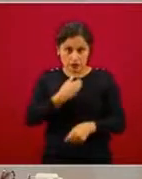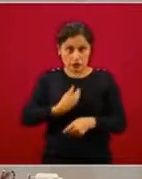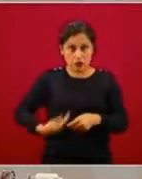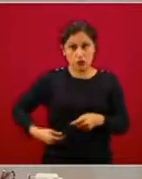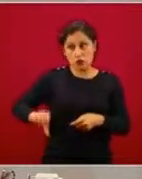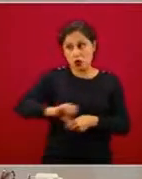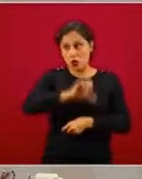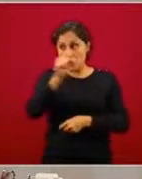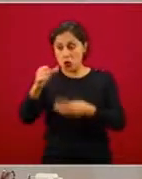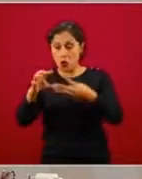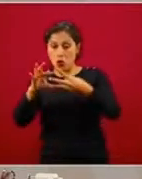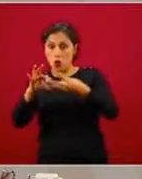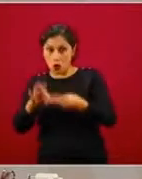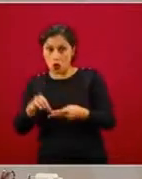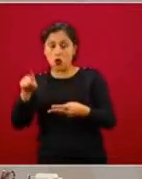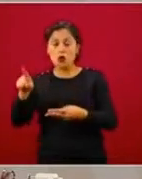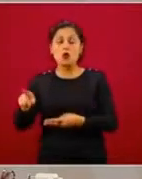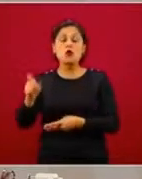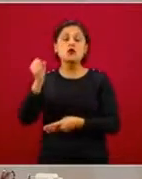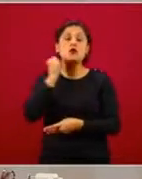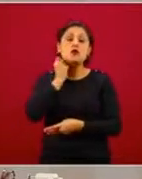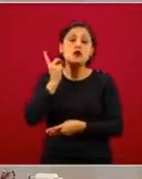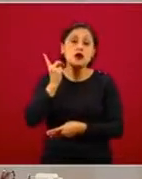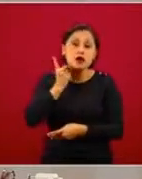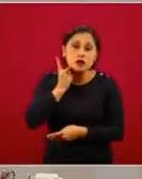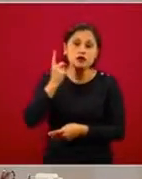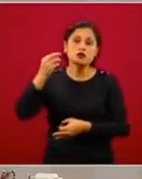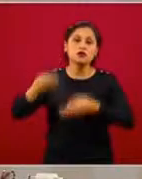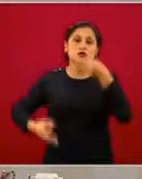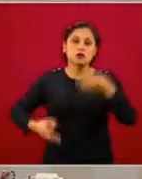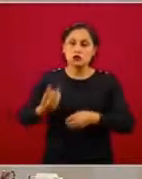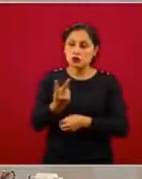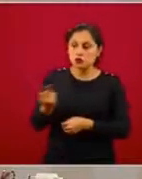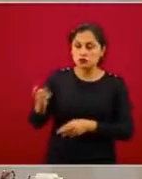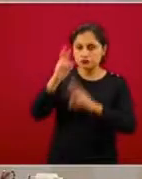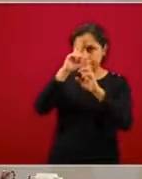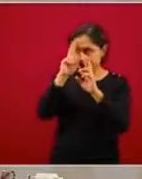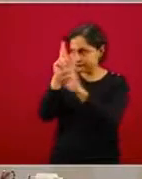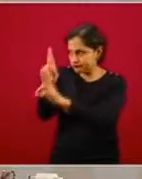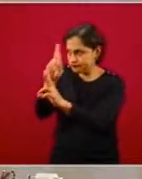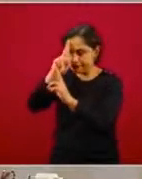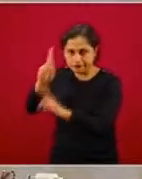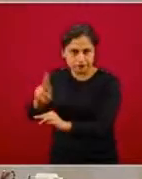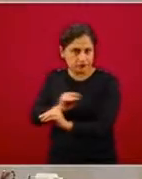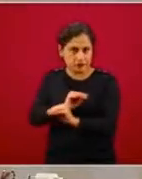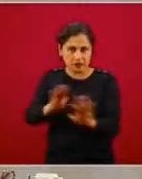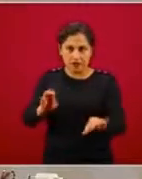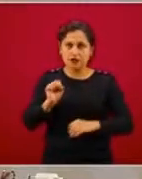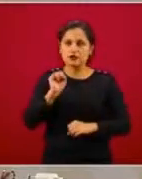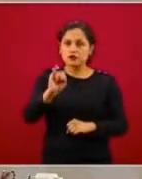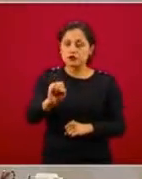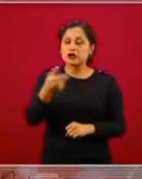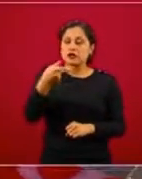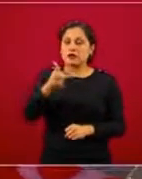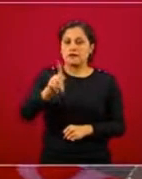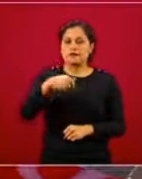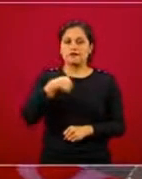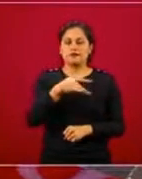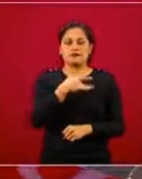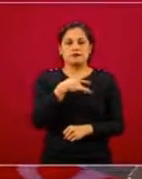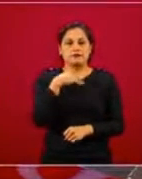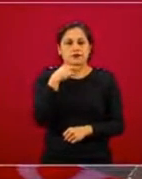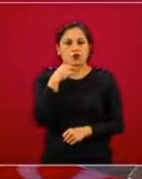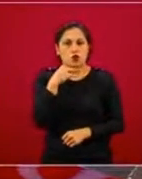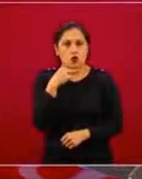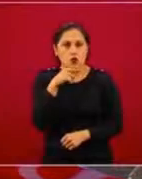poderes merecen And todo mi respeto everyone, y all, toda each mi level of government admiración. has my respect, Entonces, también and I also recordaría que consider se them very much. interpretara So I'm